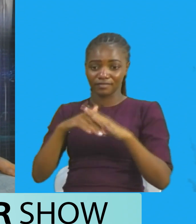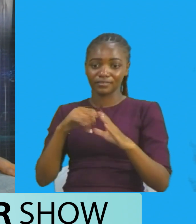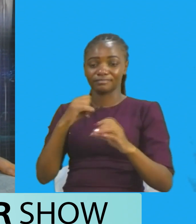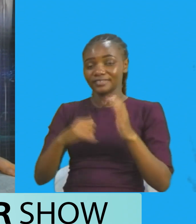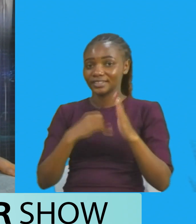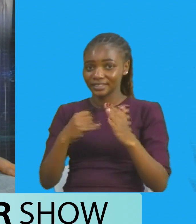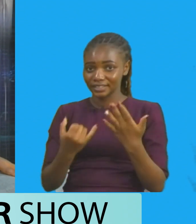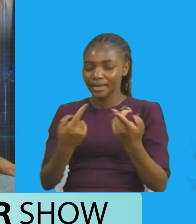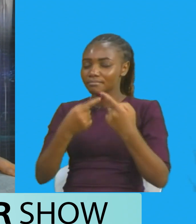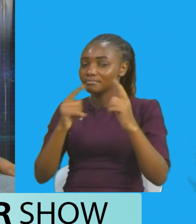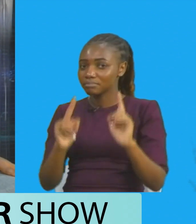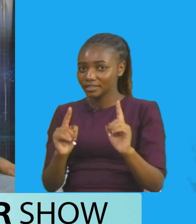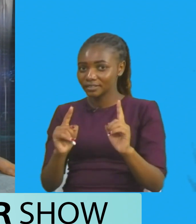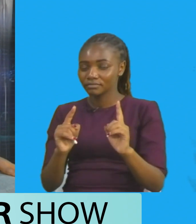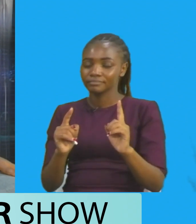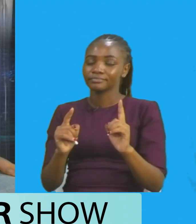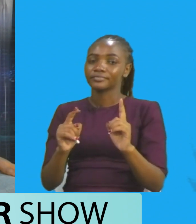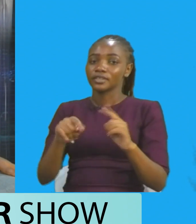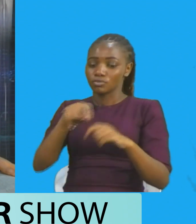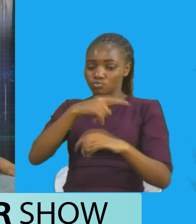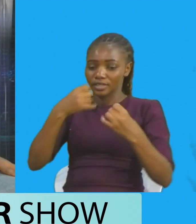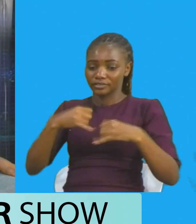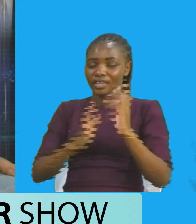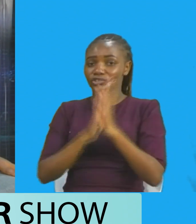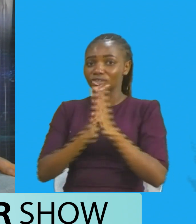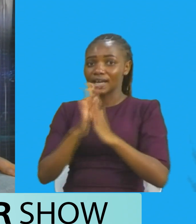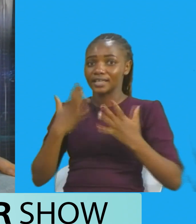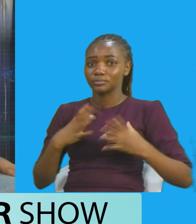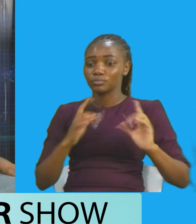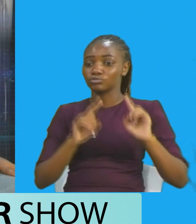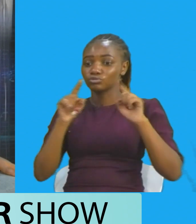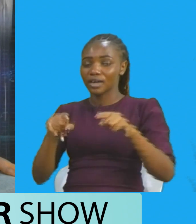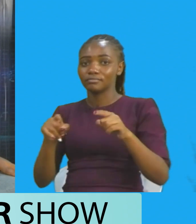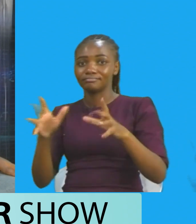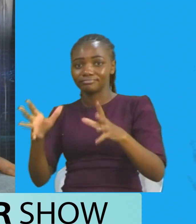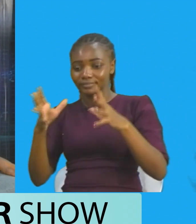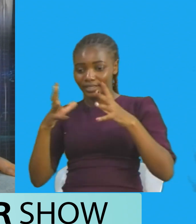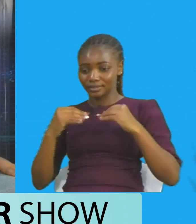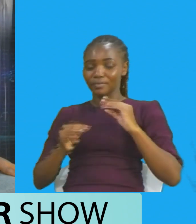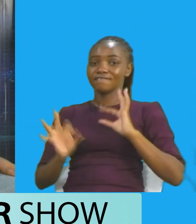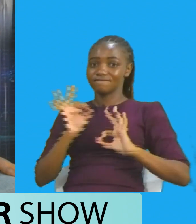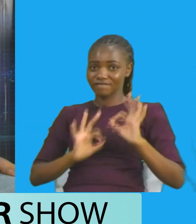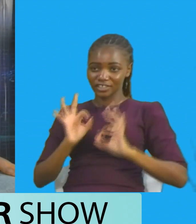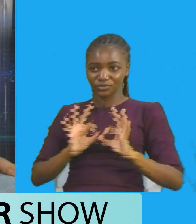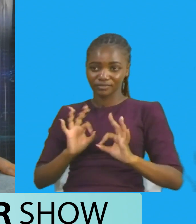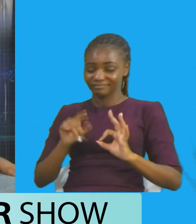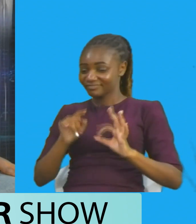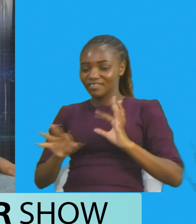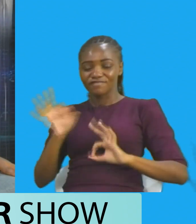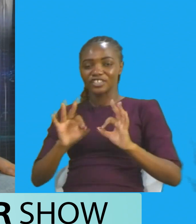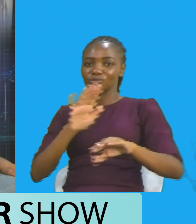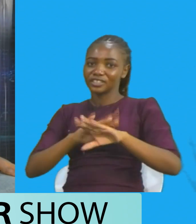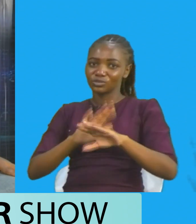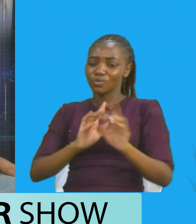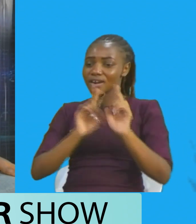now. But all in all, we're trying to encourage people to come and embrace fashion and to venture into it in terms of partnership